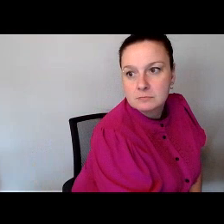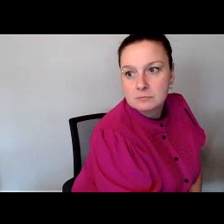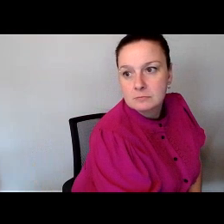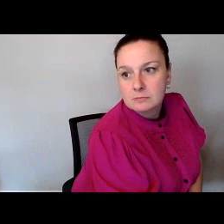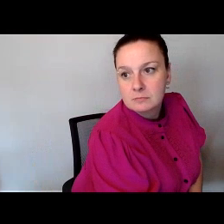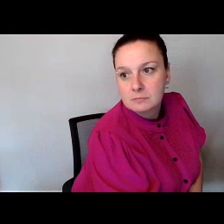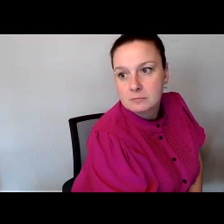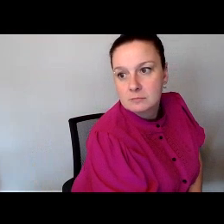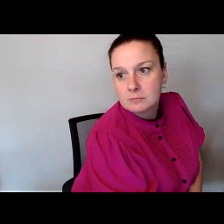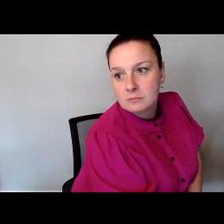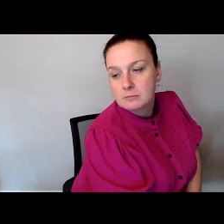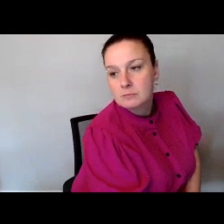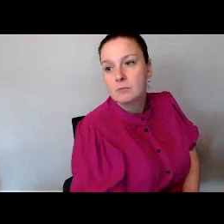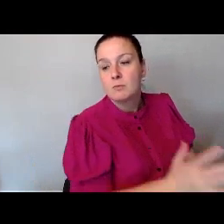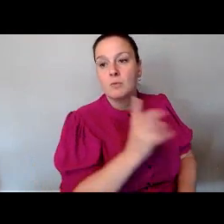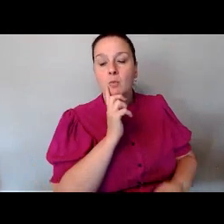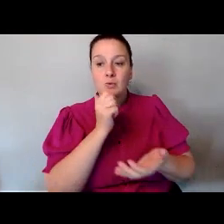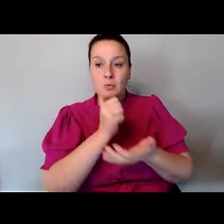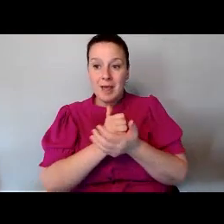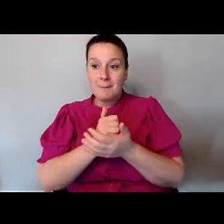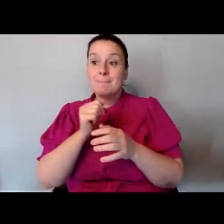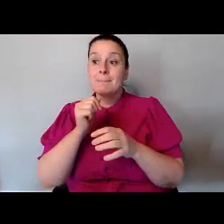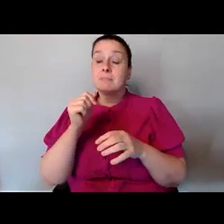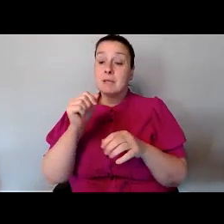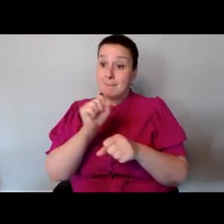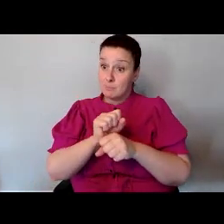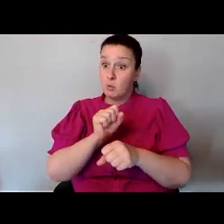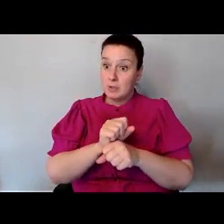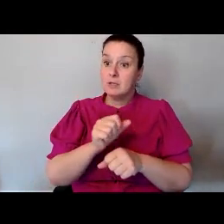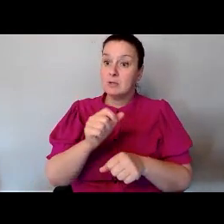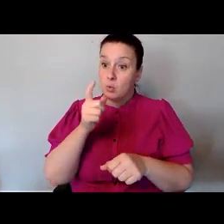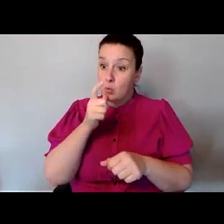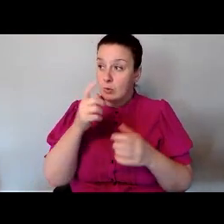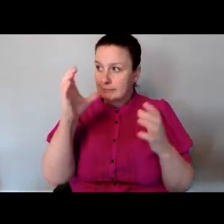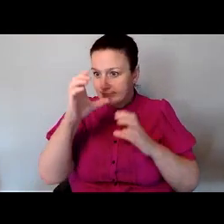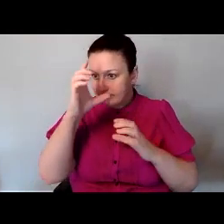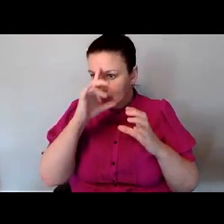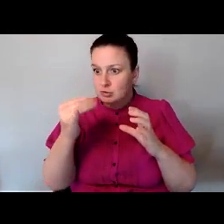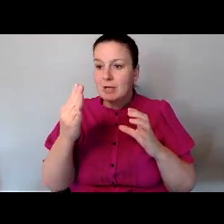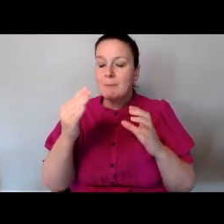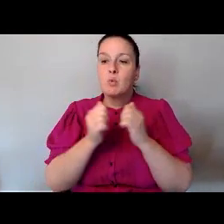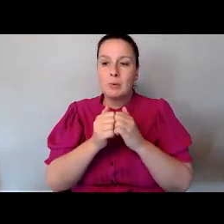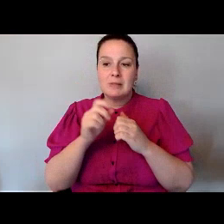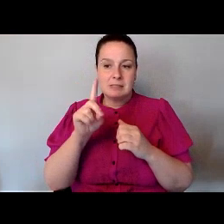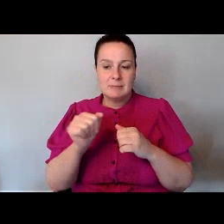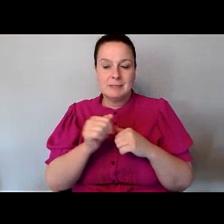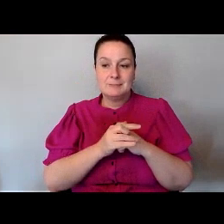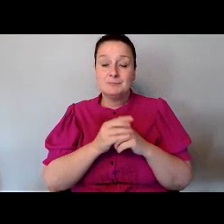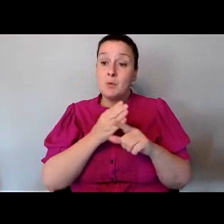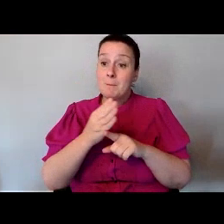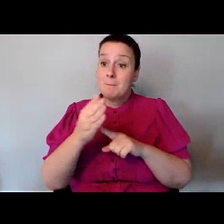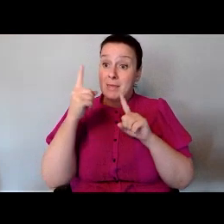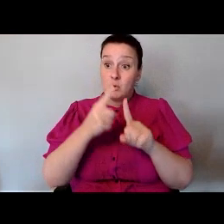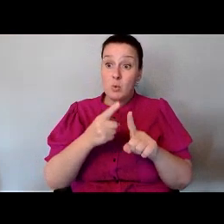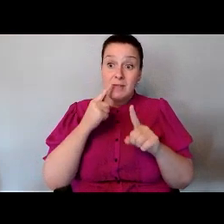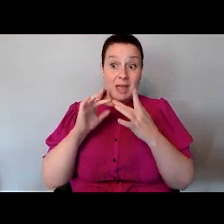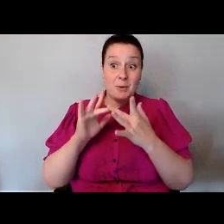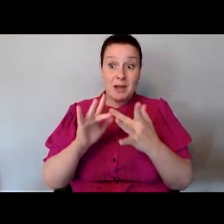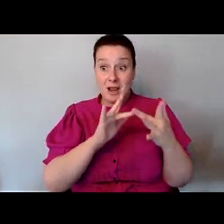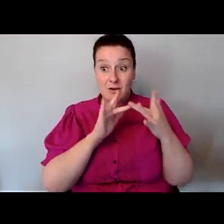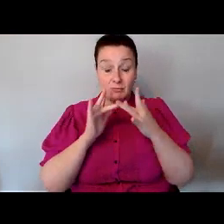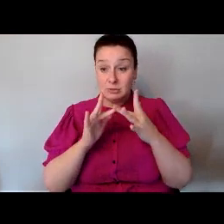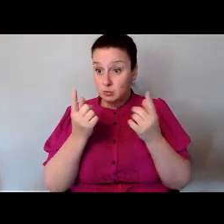job seekers with disabilities. And so the main goal, like I said, of outreach is